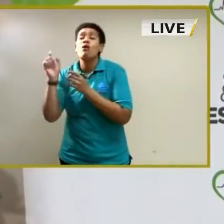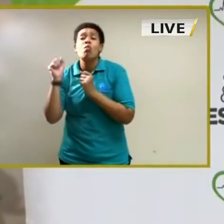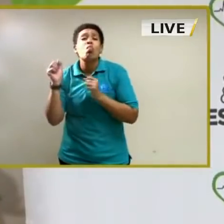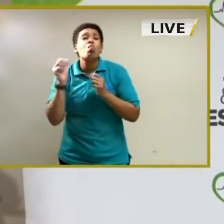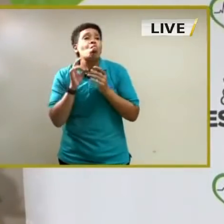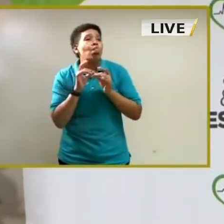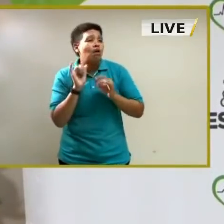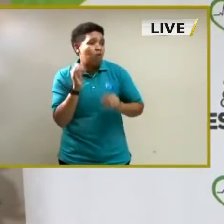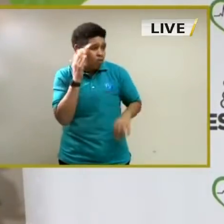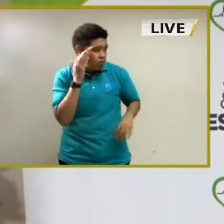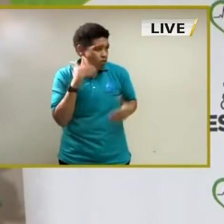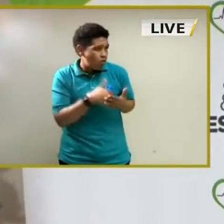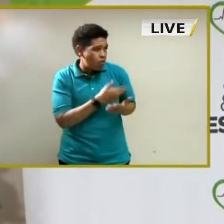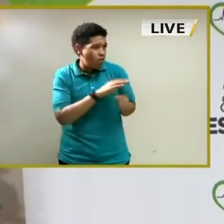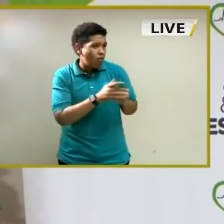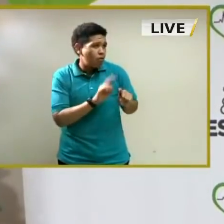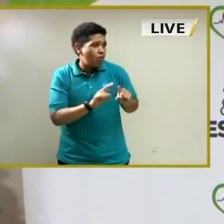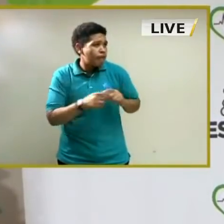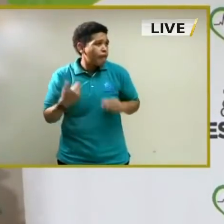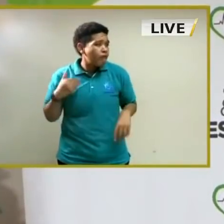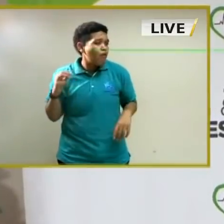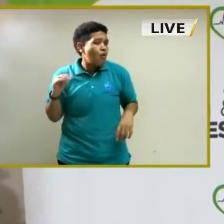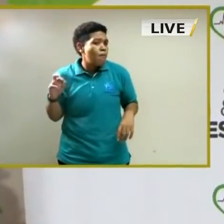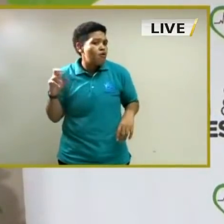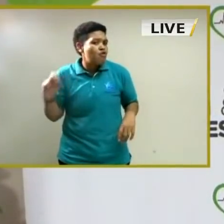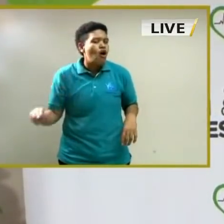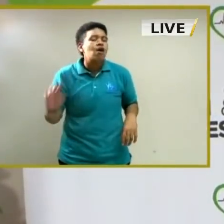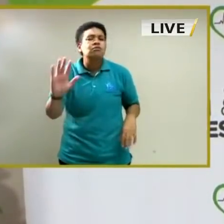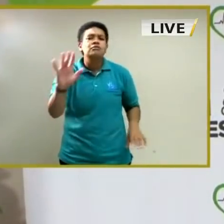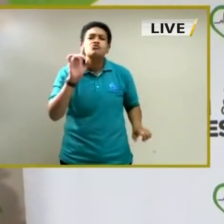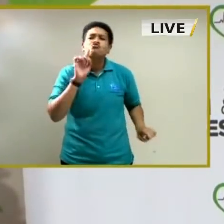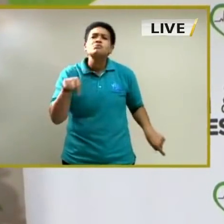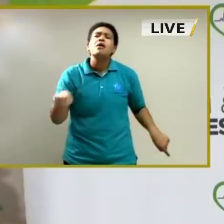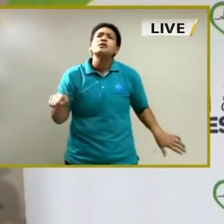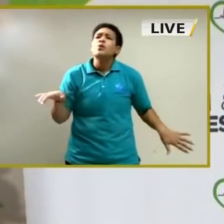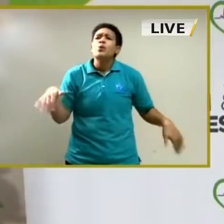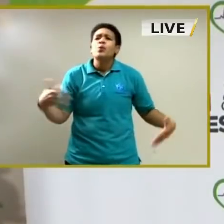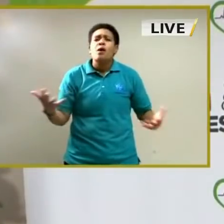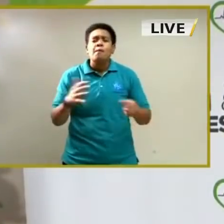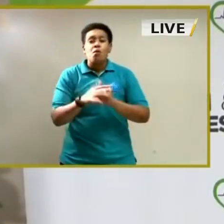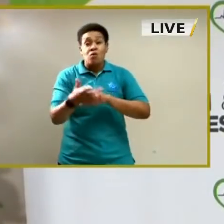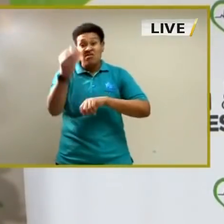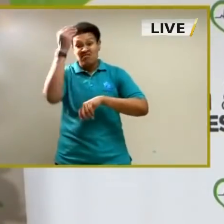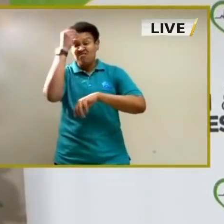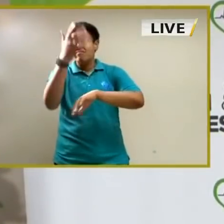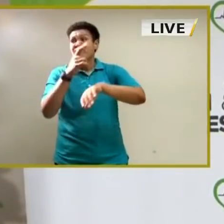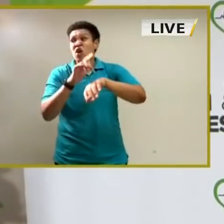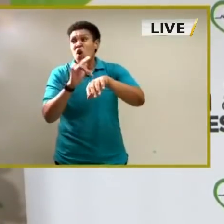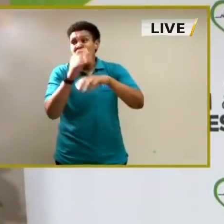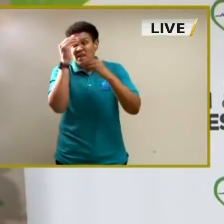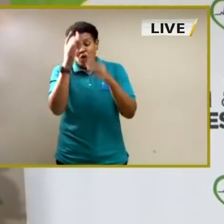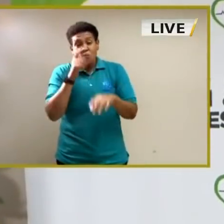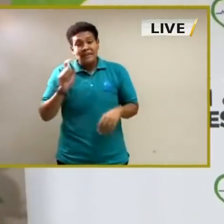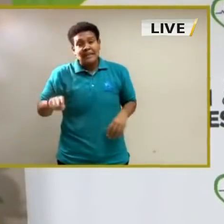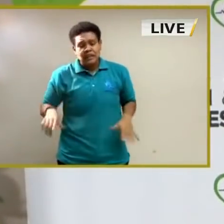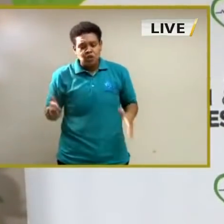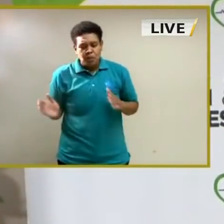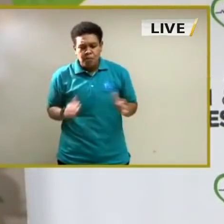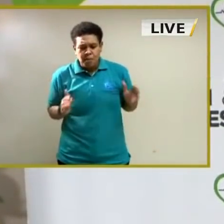around this COVID-19 response, and also, as we had said earlier, the need for us to prepare for